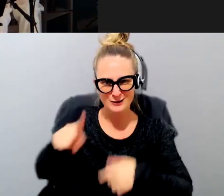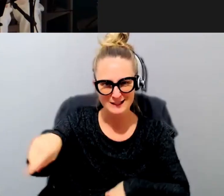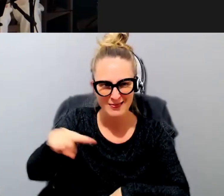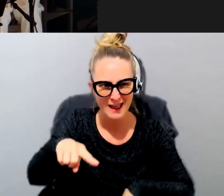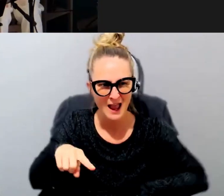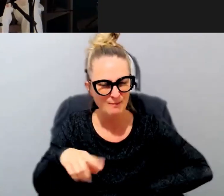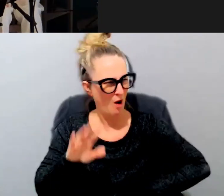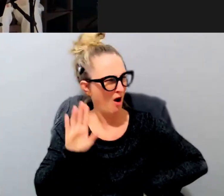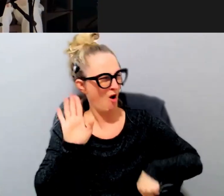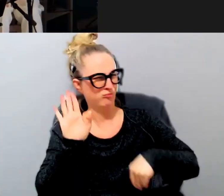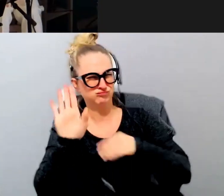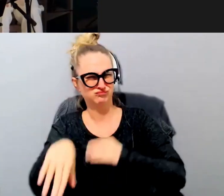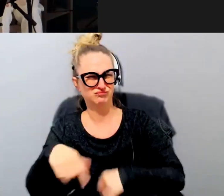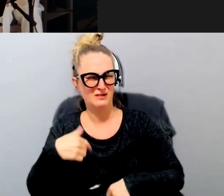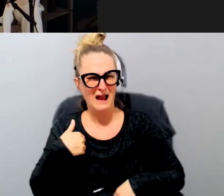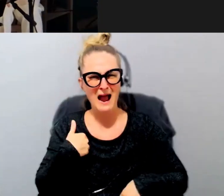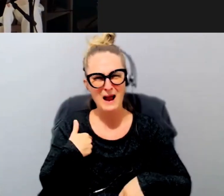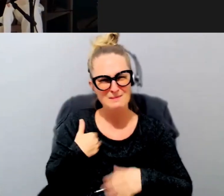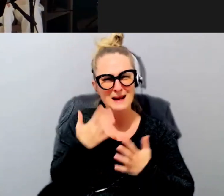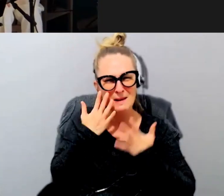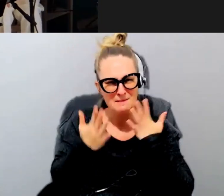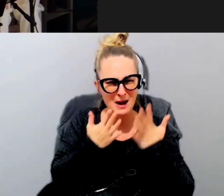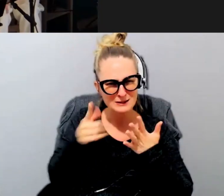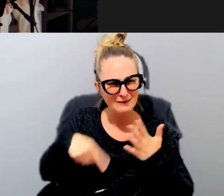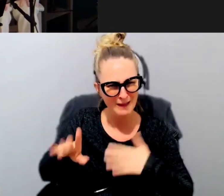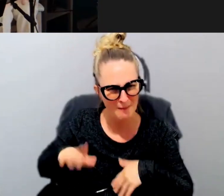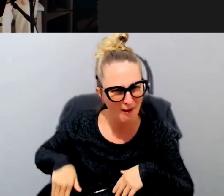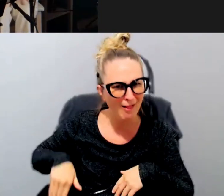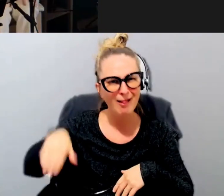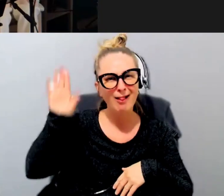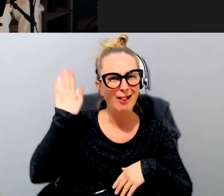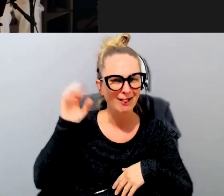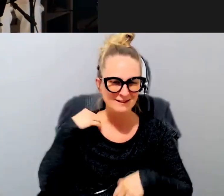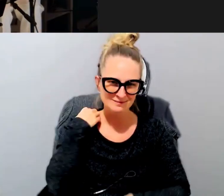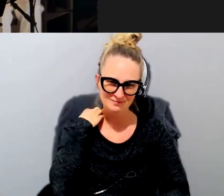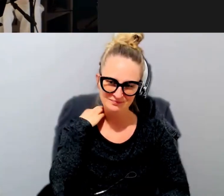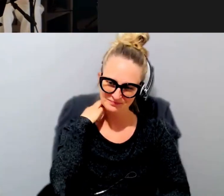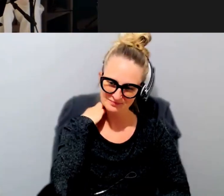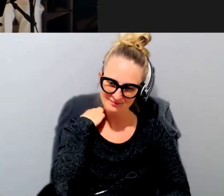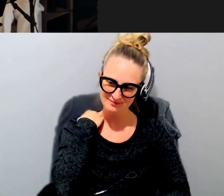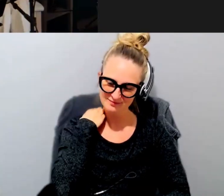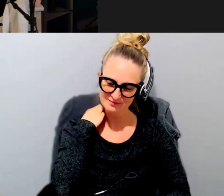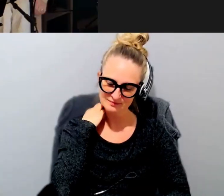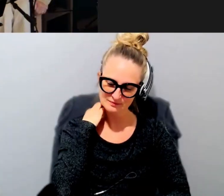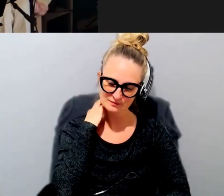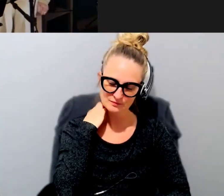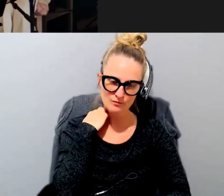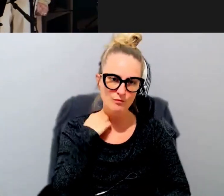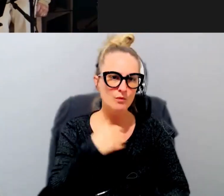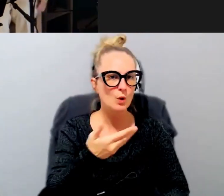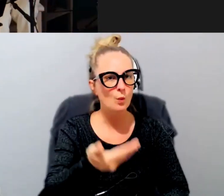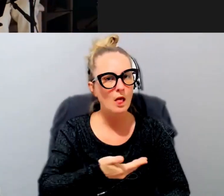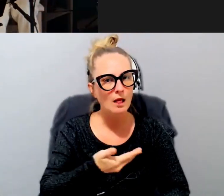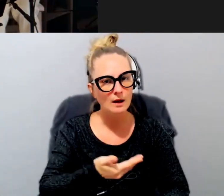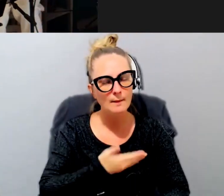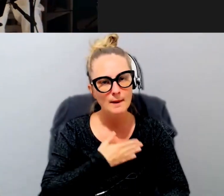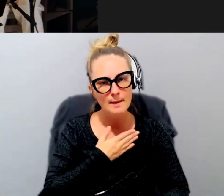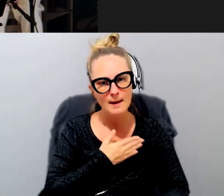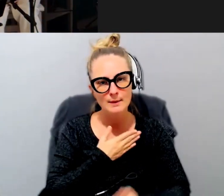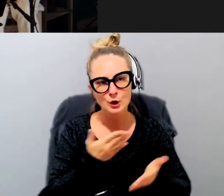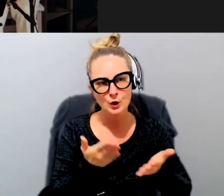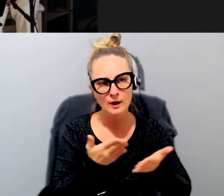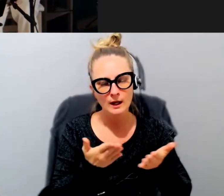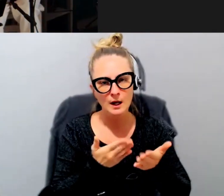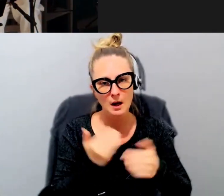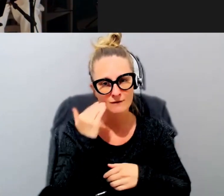them from the get-go. I thought that's the whole plan. Okay, great. Well, welcome. I'm delighted that you're here. I've known you for a